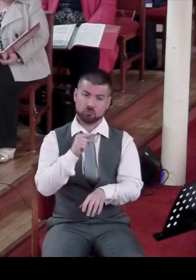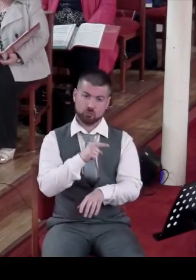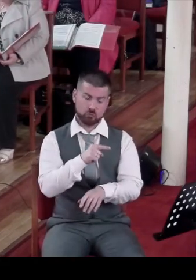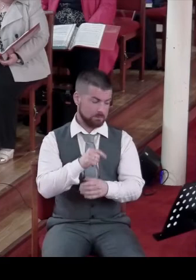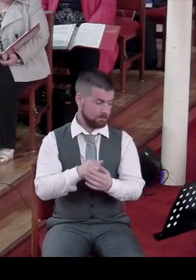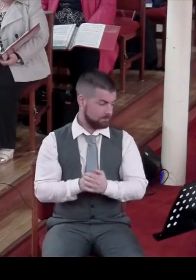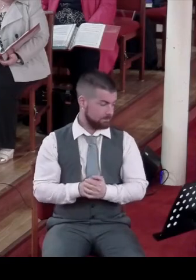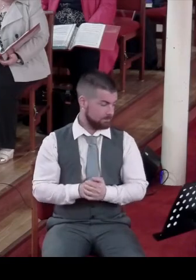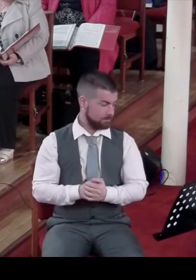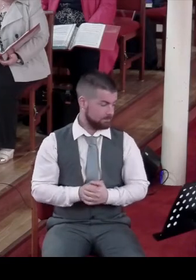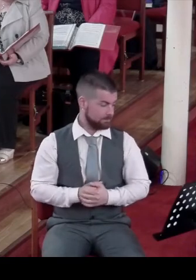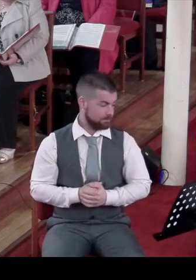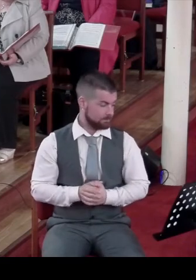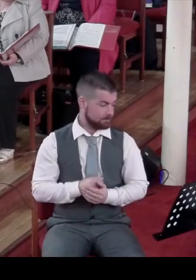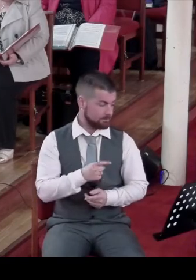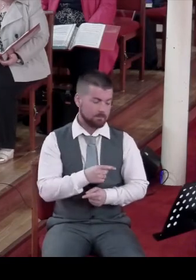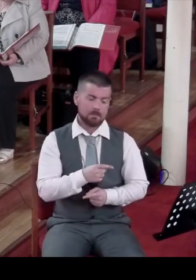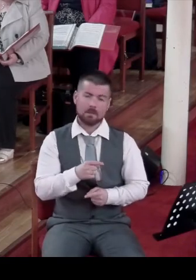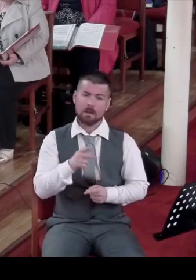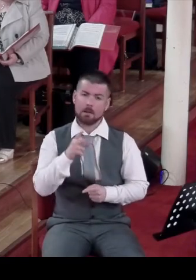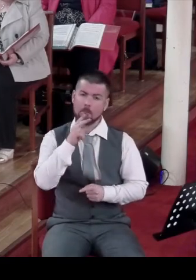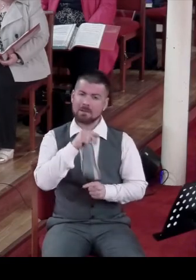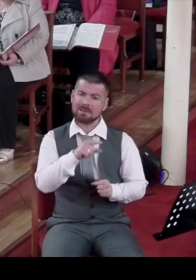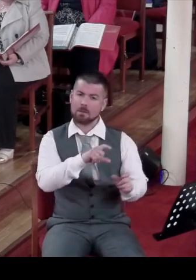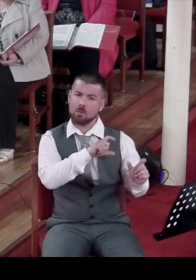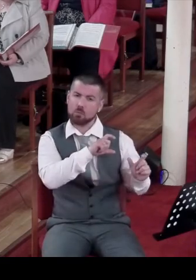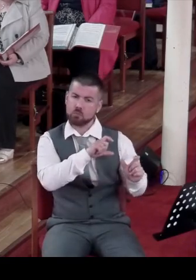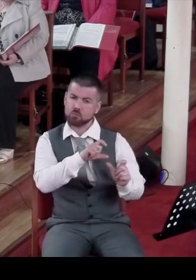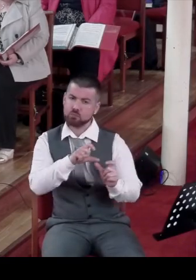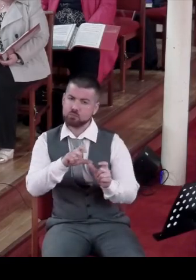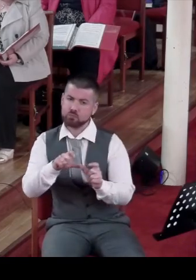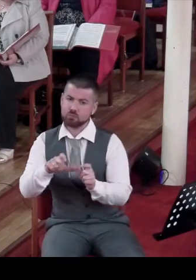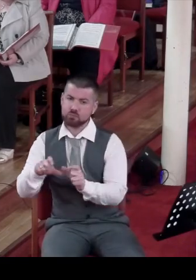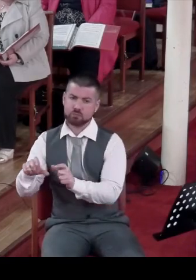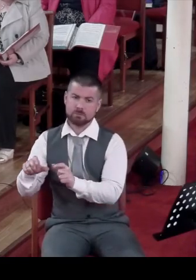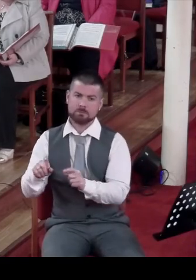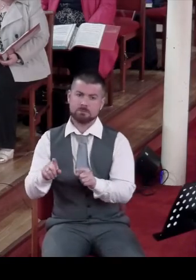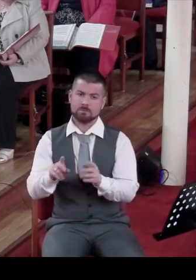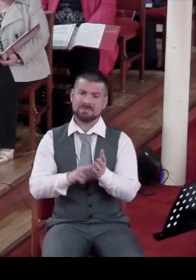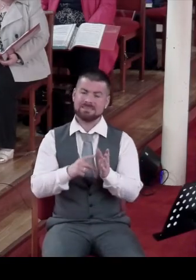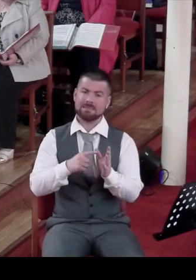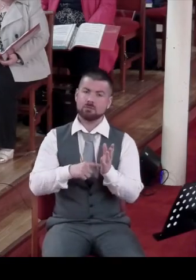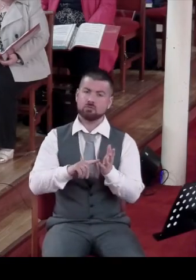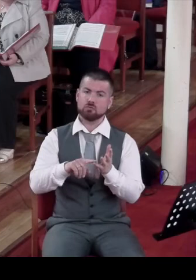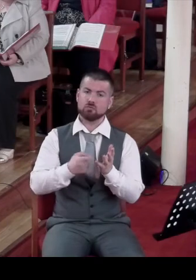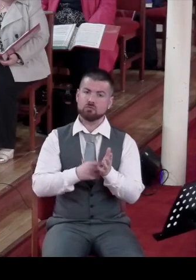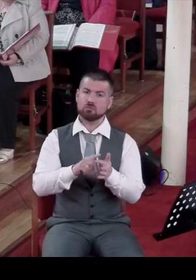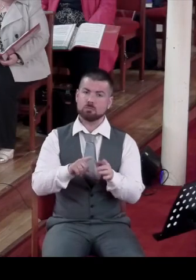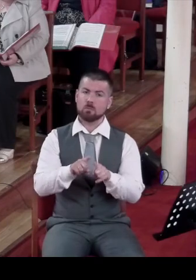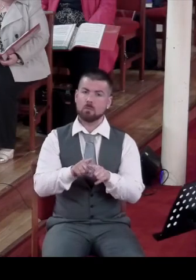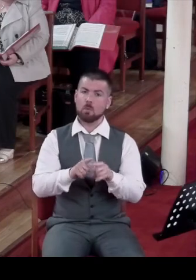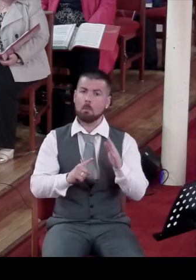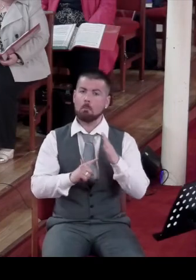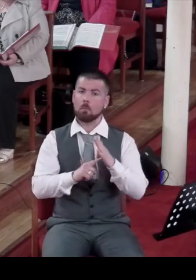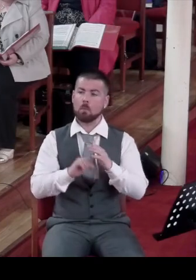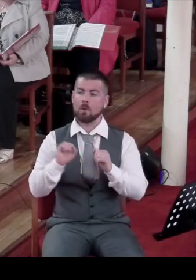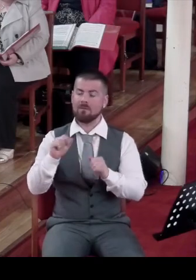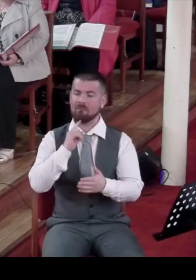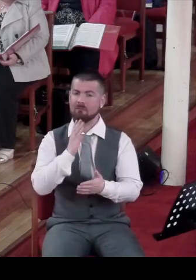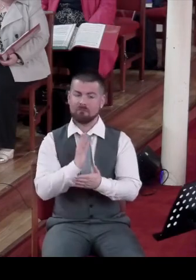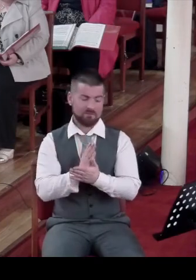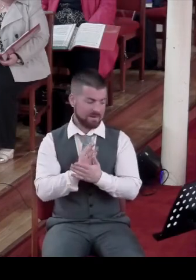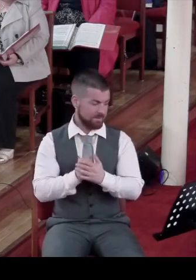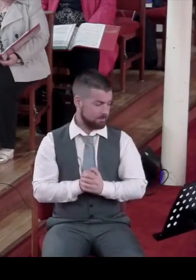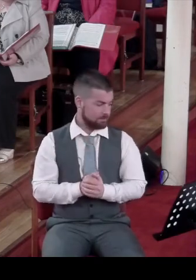simply speaks about the continuance and the ongoing nature and the importance of her faith. Oh Jesus, I